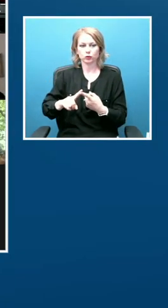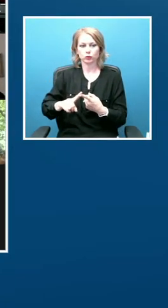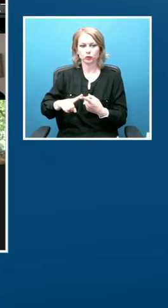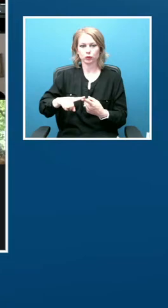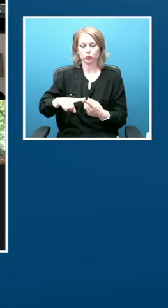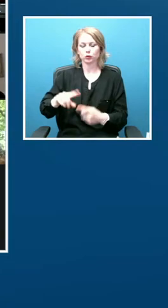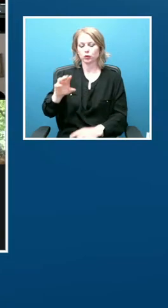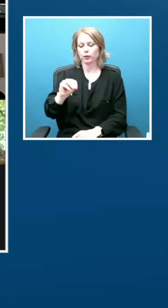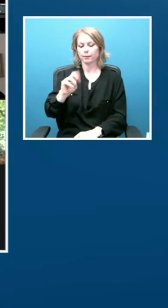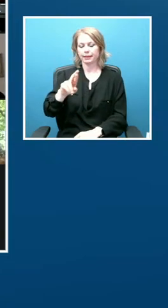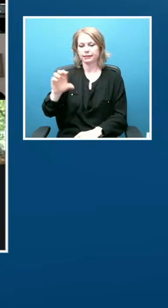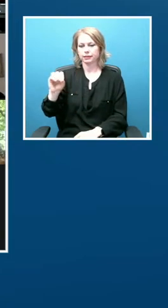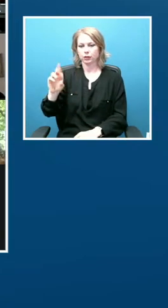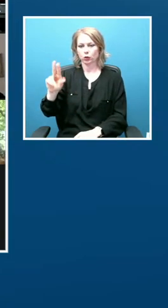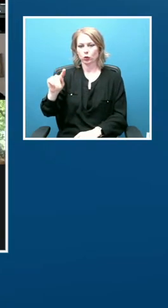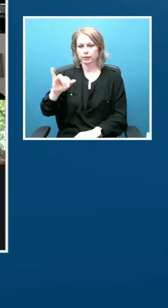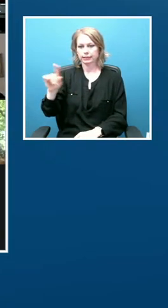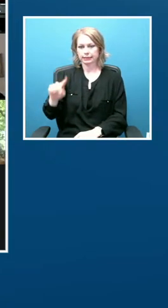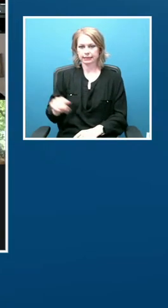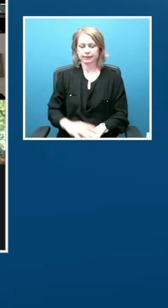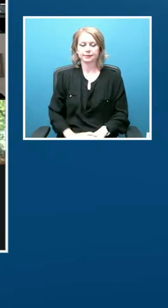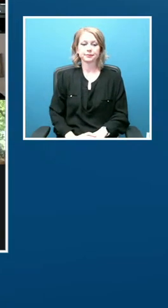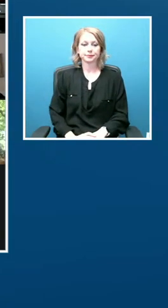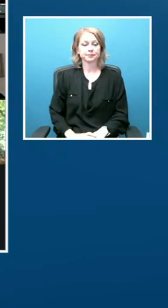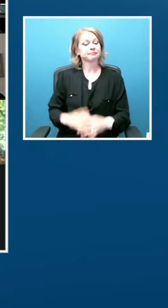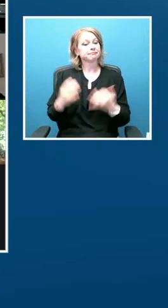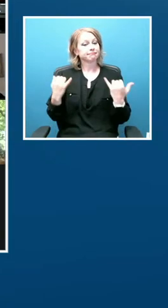Mr. Chairman, thank you. You have